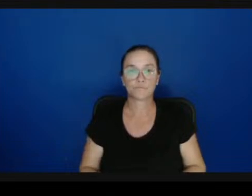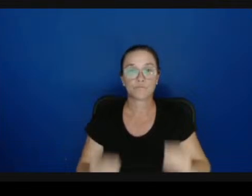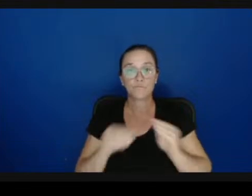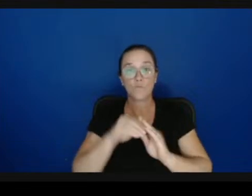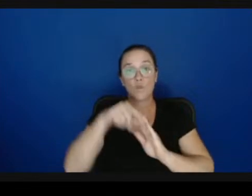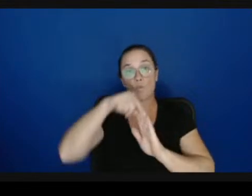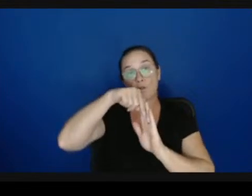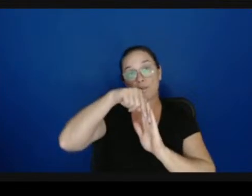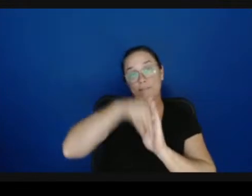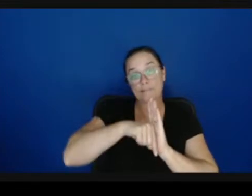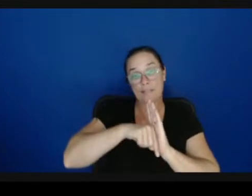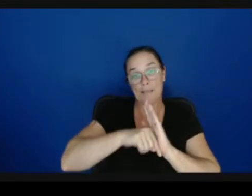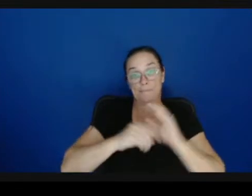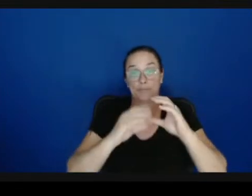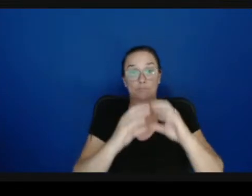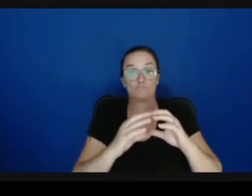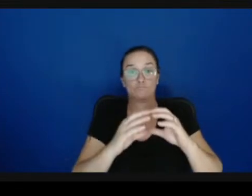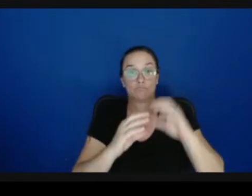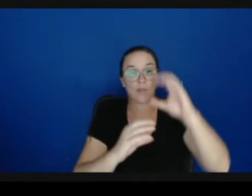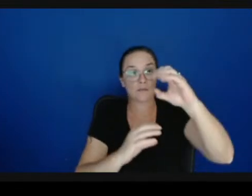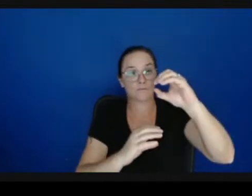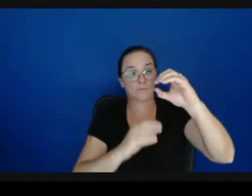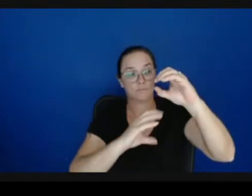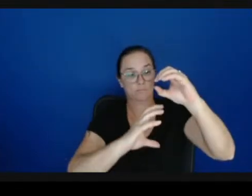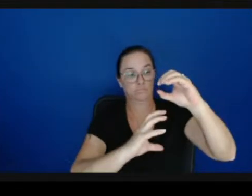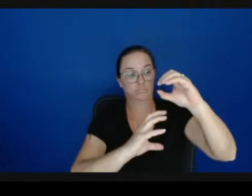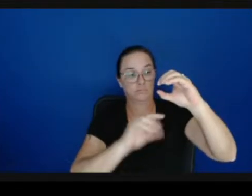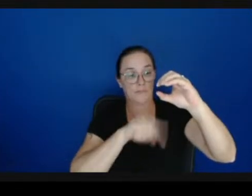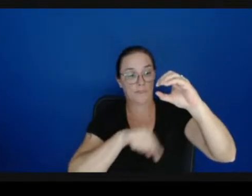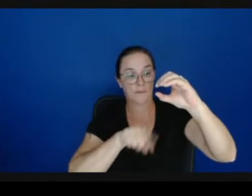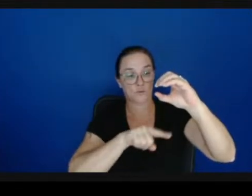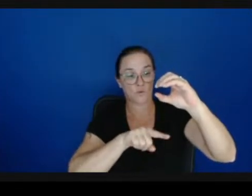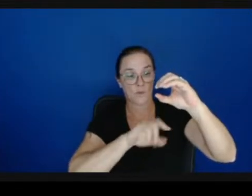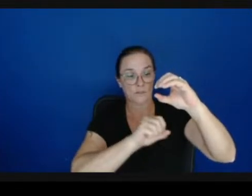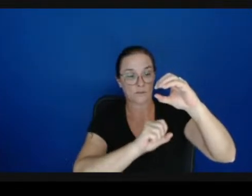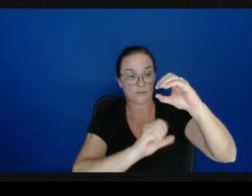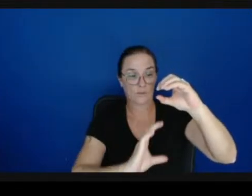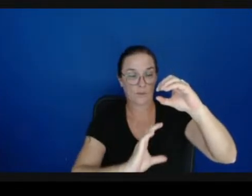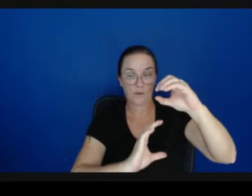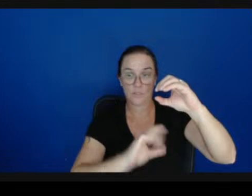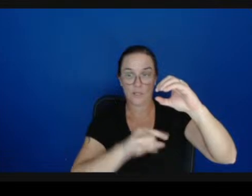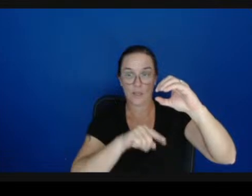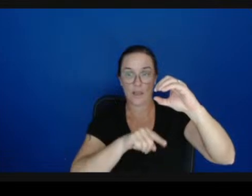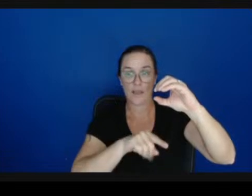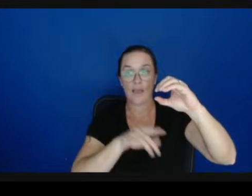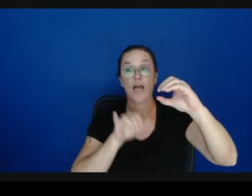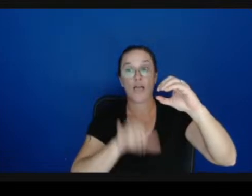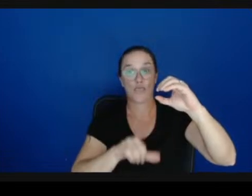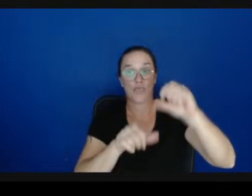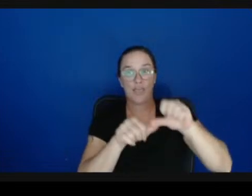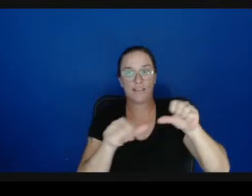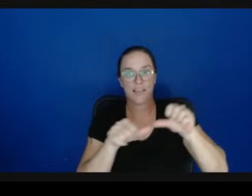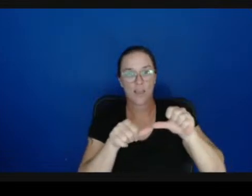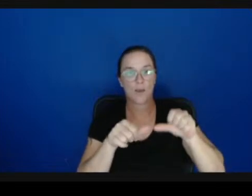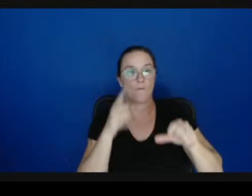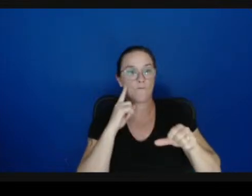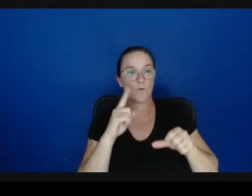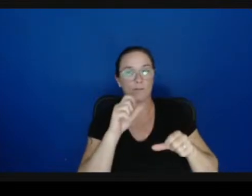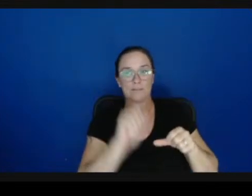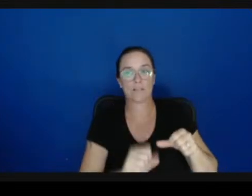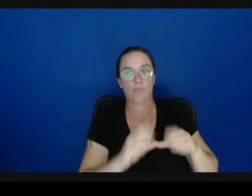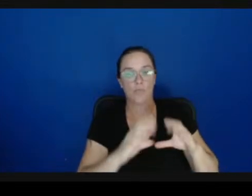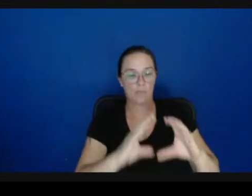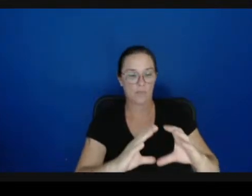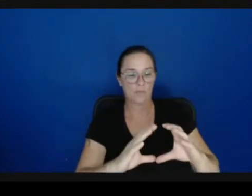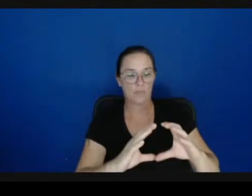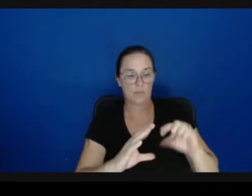get at when we come down to this Sand Hill Station and this green line. That's the area that's the South Caldera Reservoir.